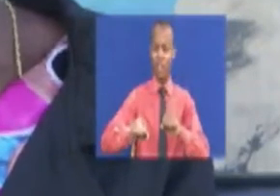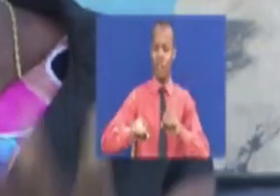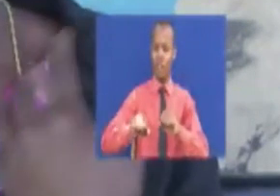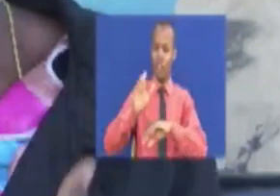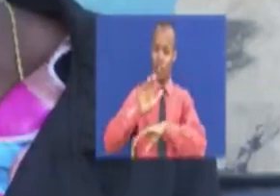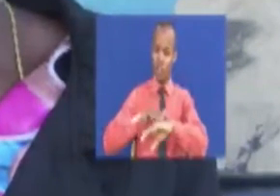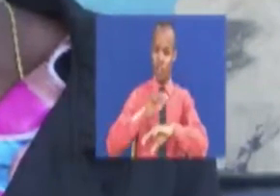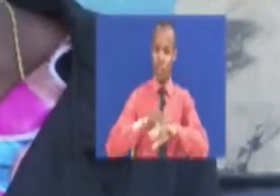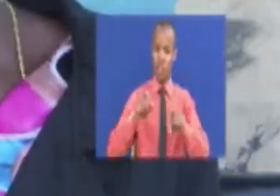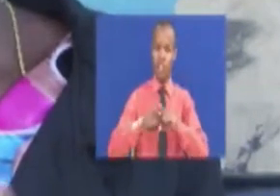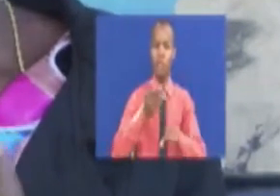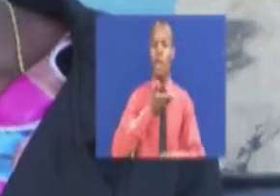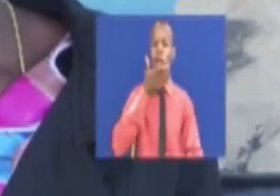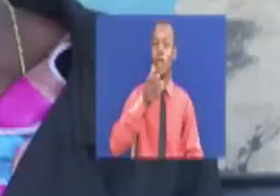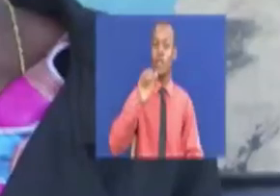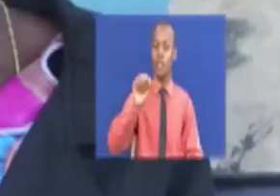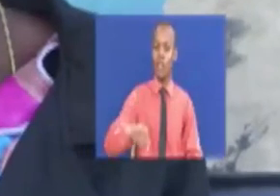anarespond, anakuja kwako.